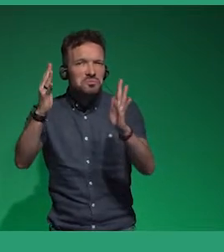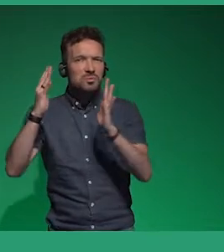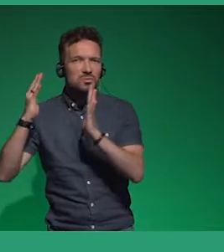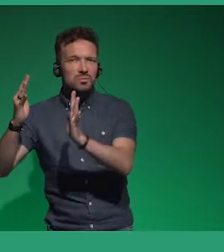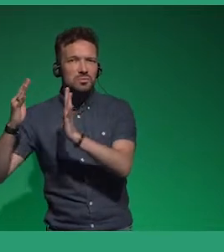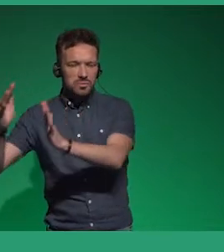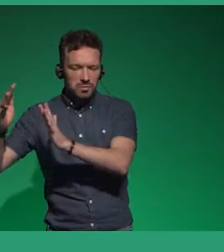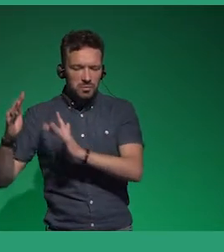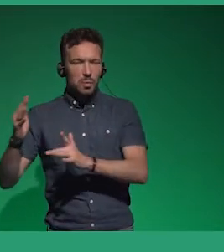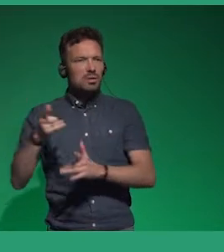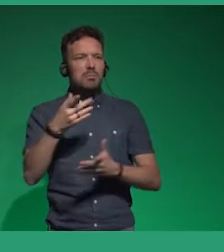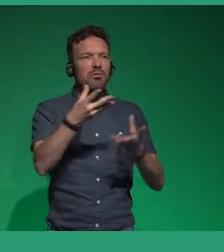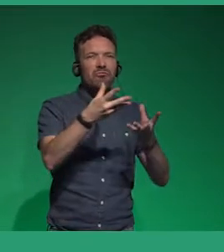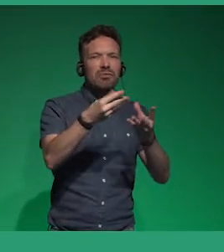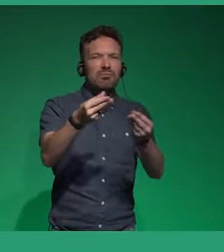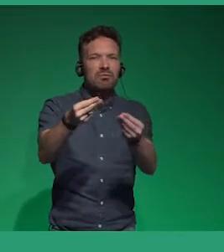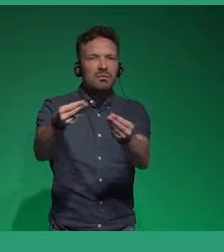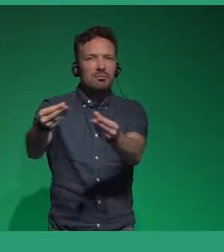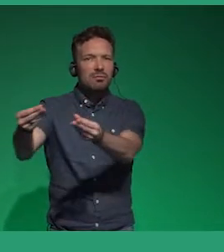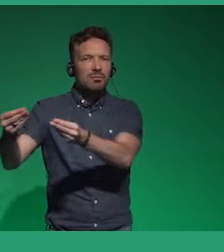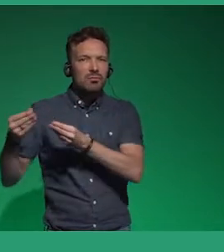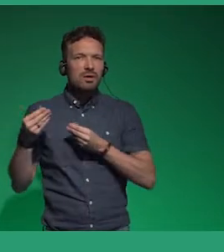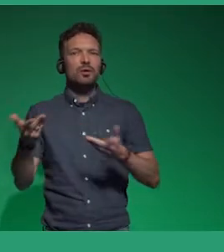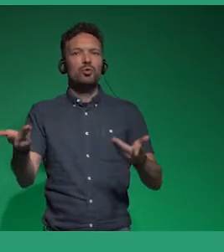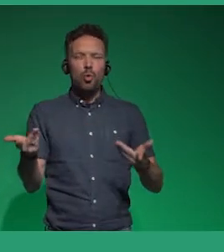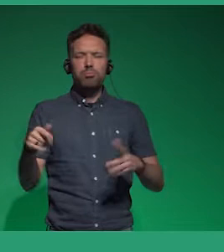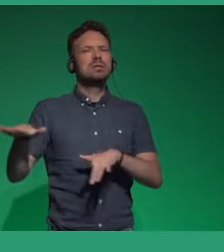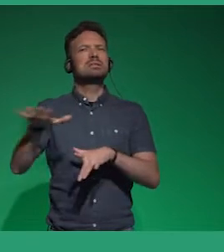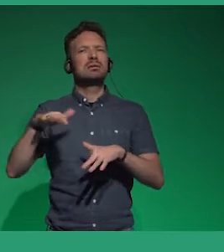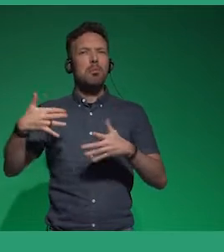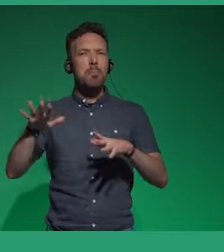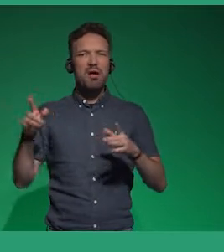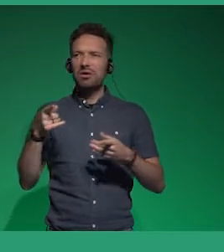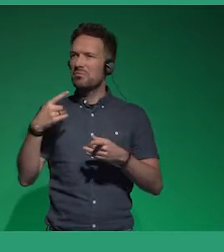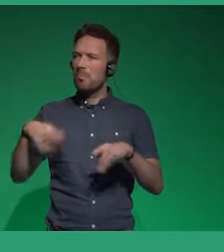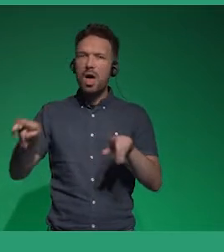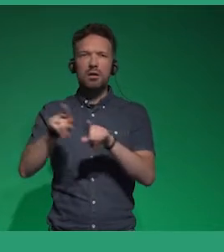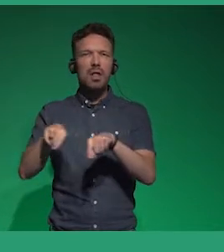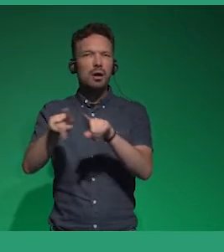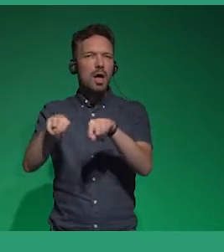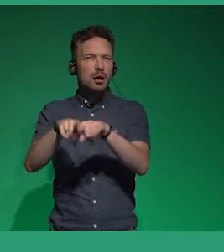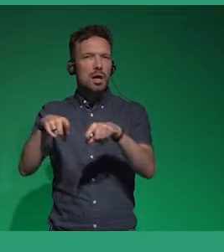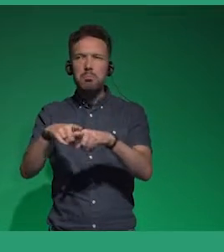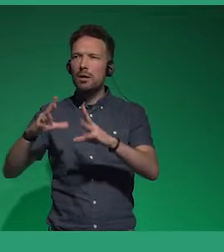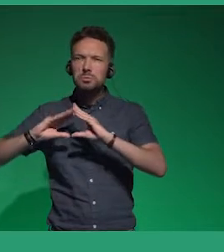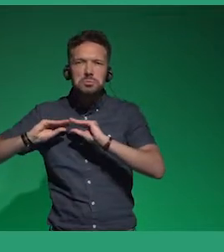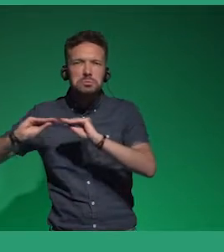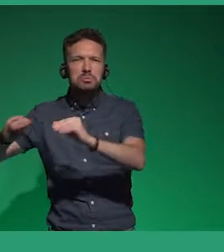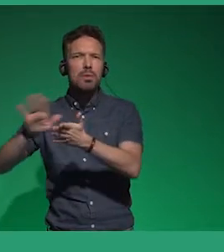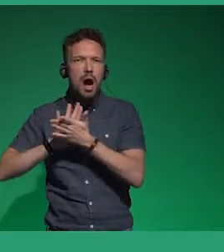very homogeneous because they're all these crop trees are all of the same